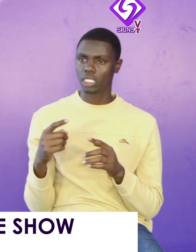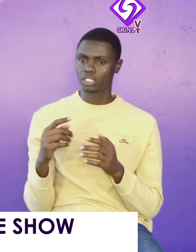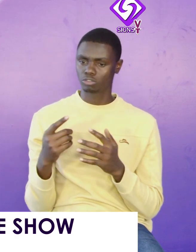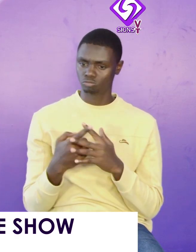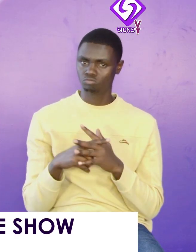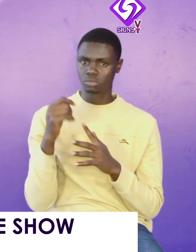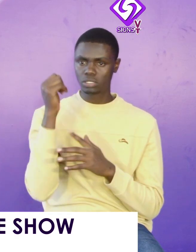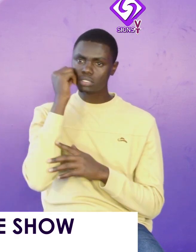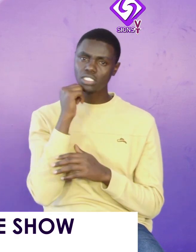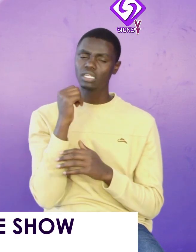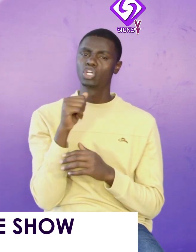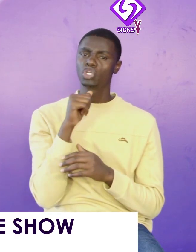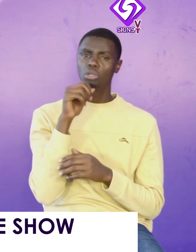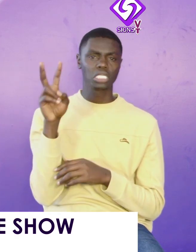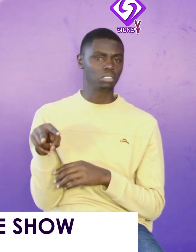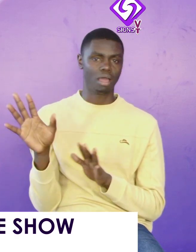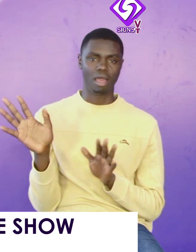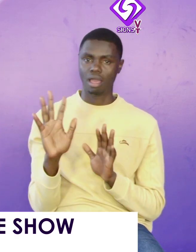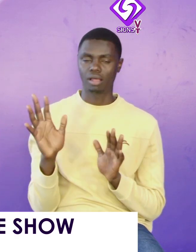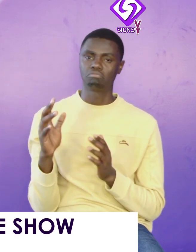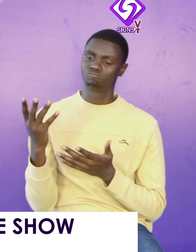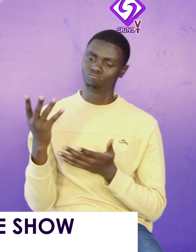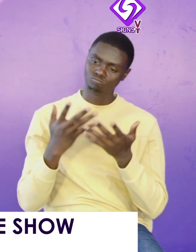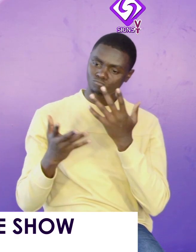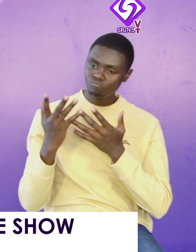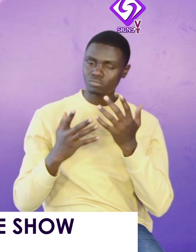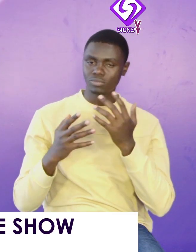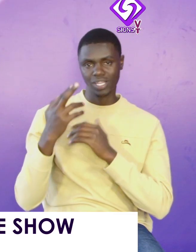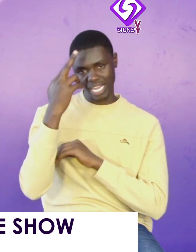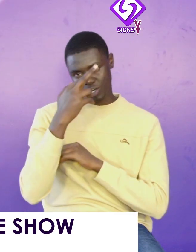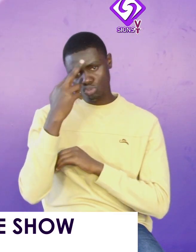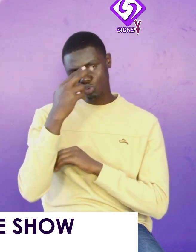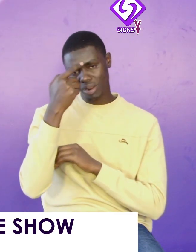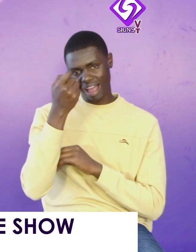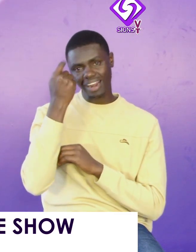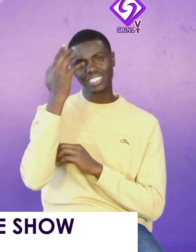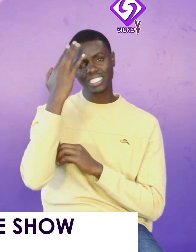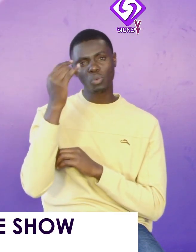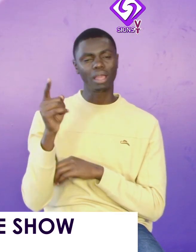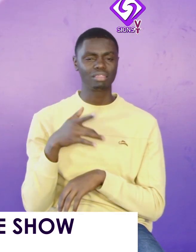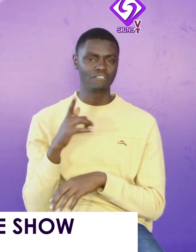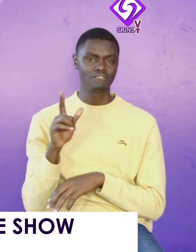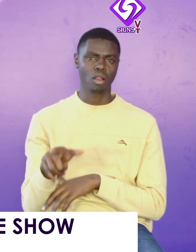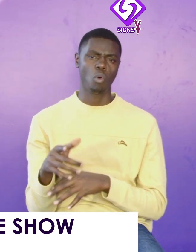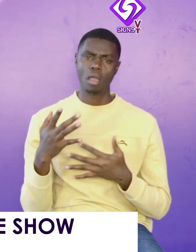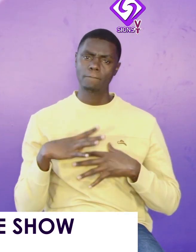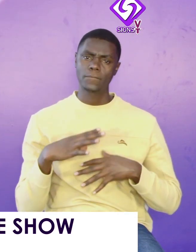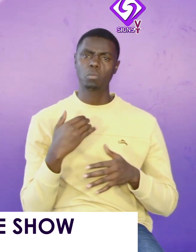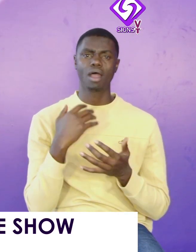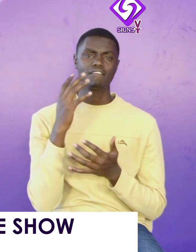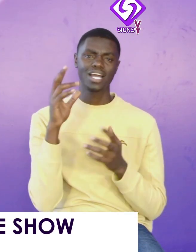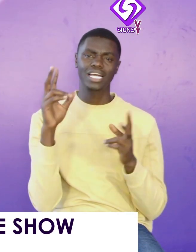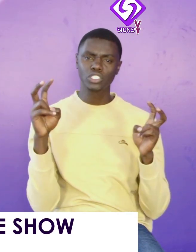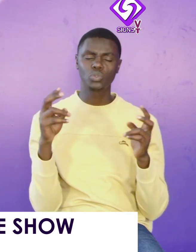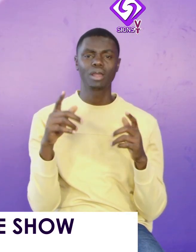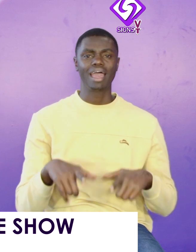talk to them, try to reason with them, understand why maybe they are low. People go through issues, and life